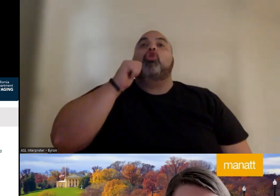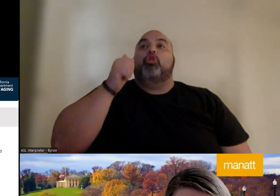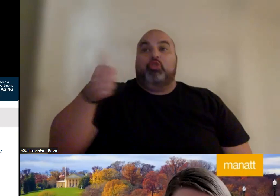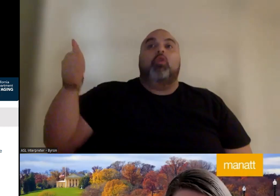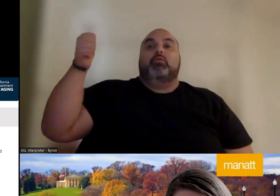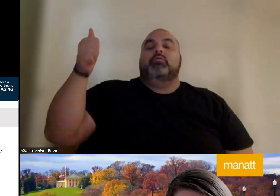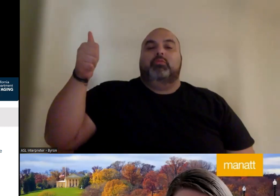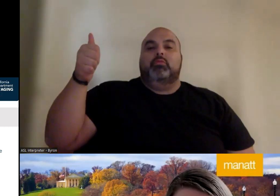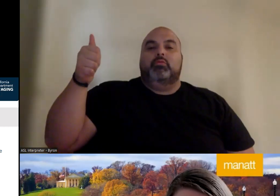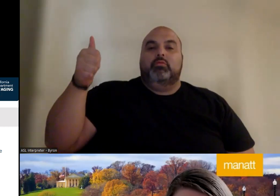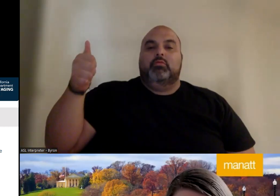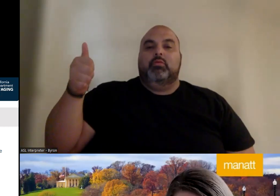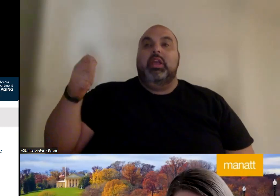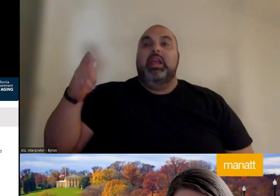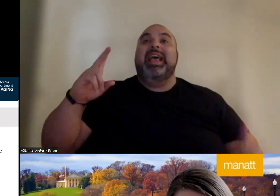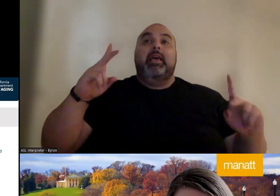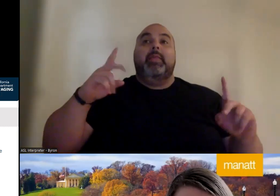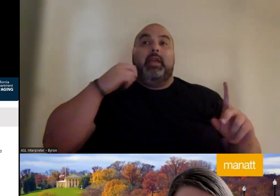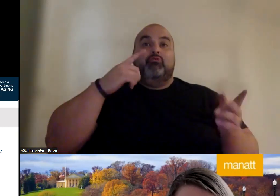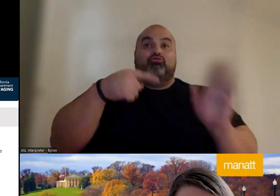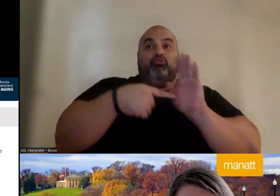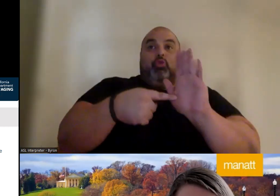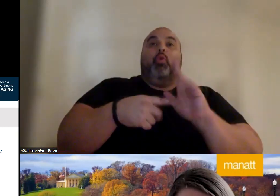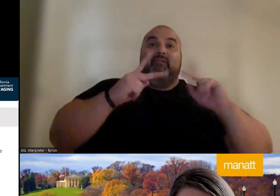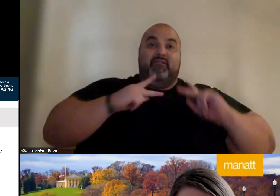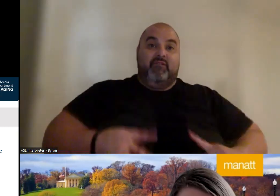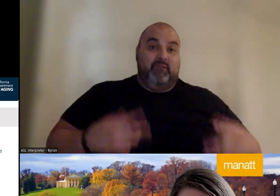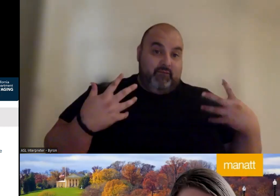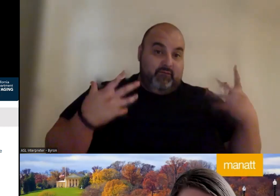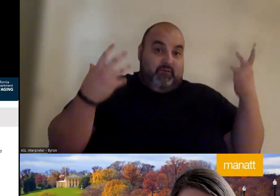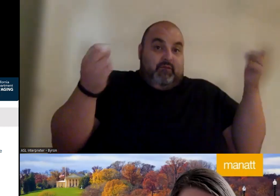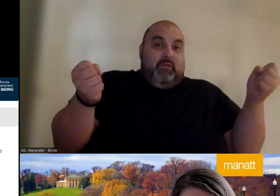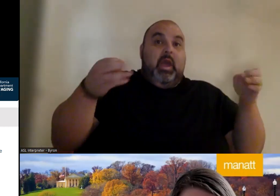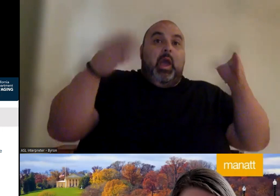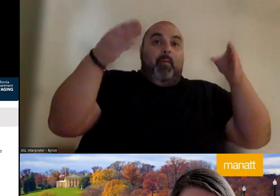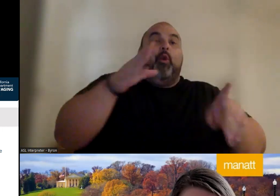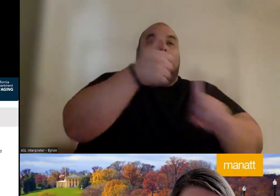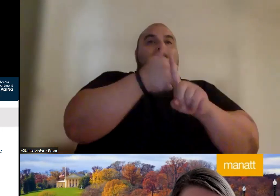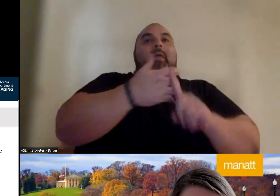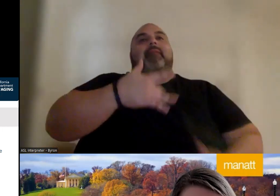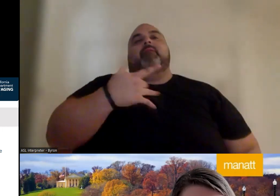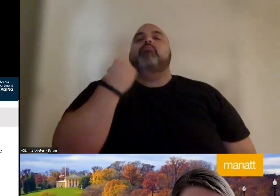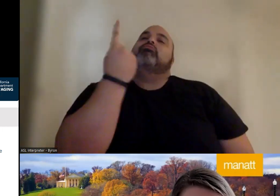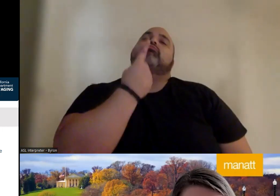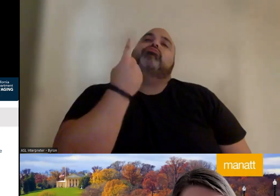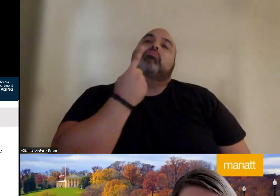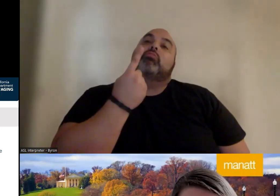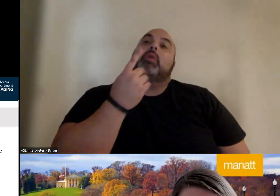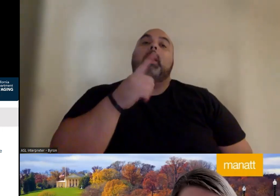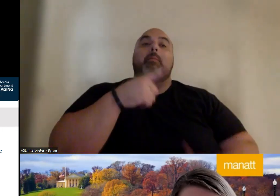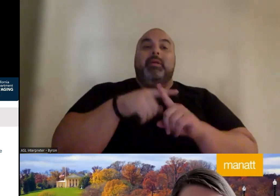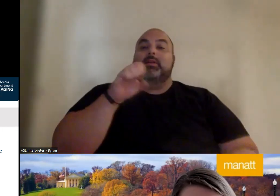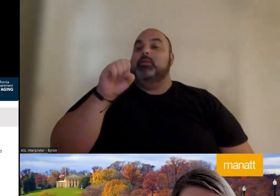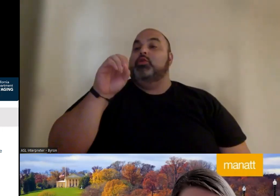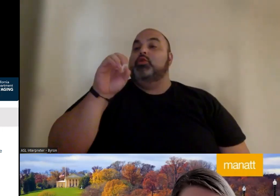terms of the physical health of an individual who is feeling lonely and experiencing social isolation. Those include